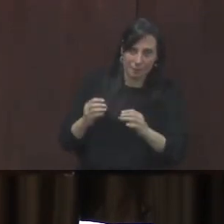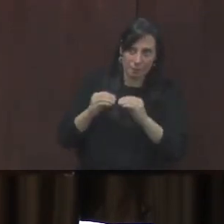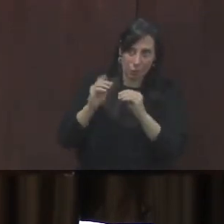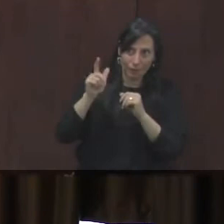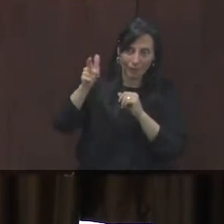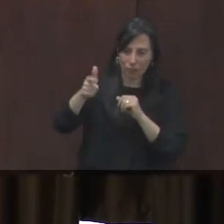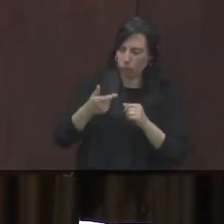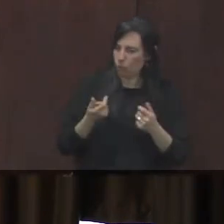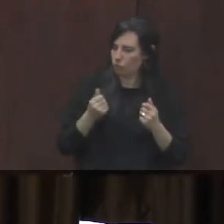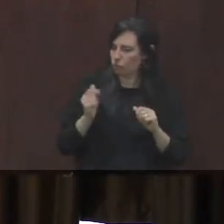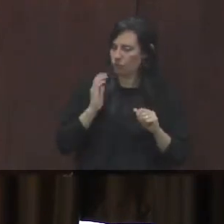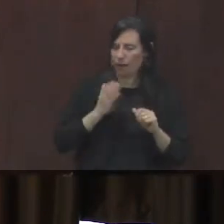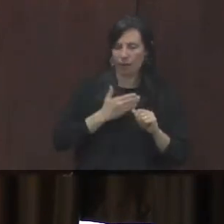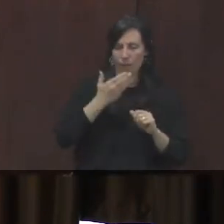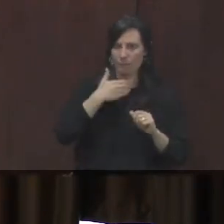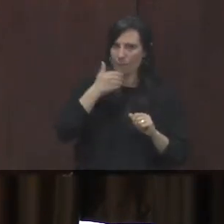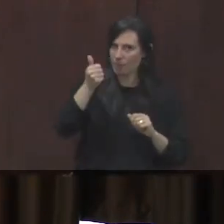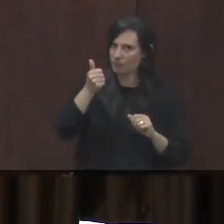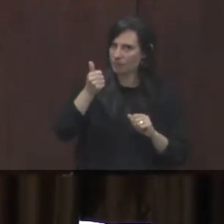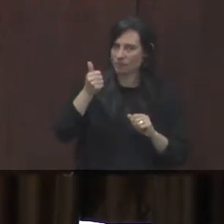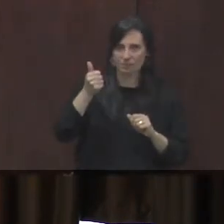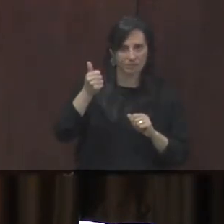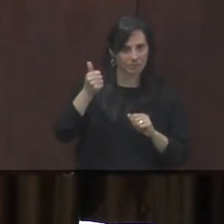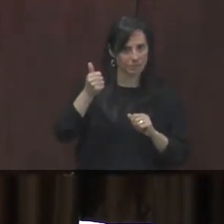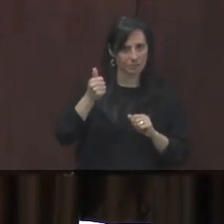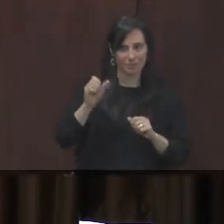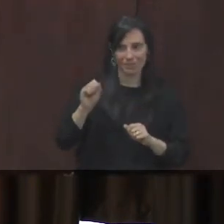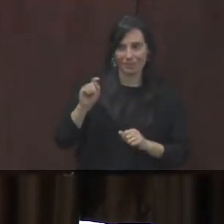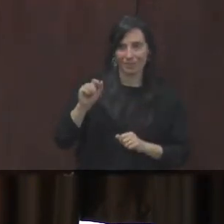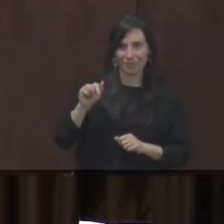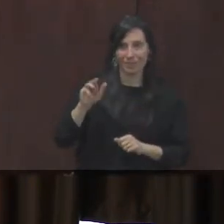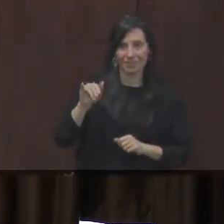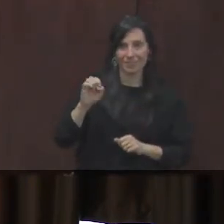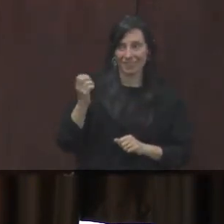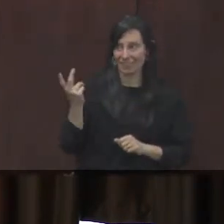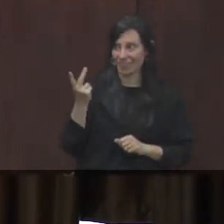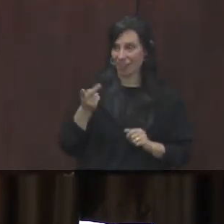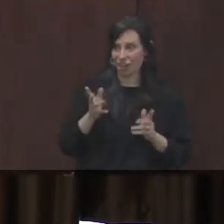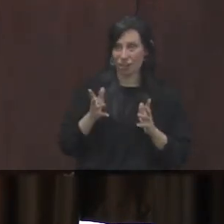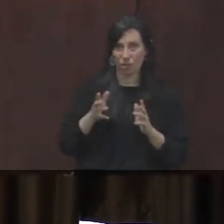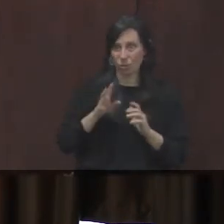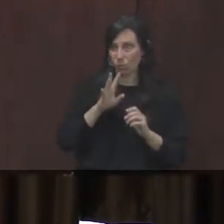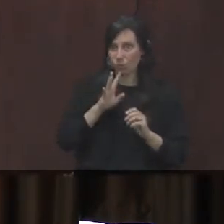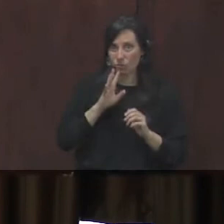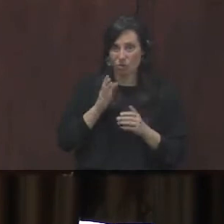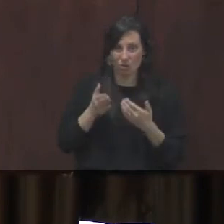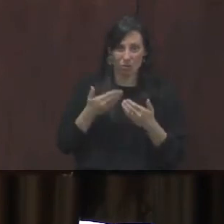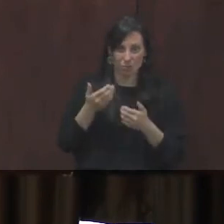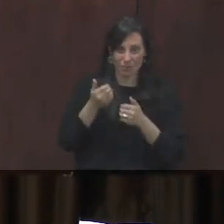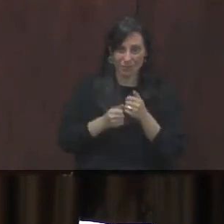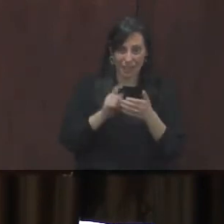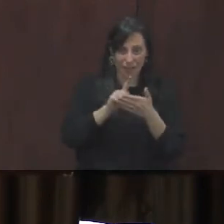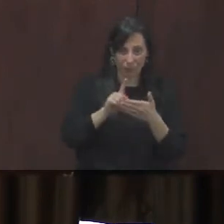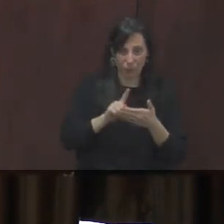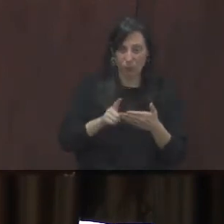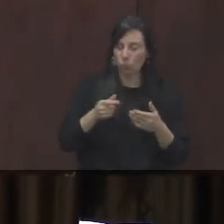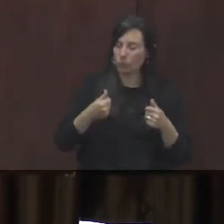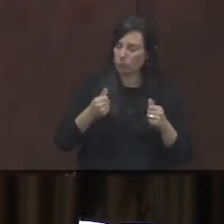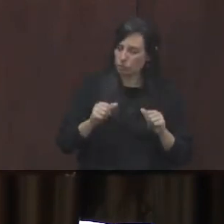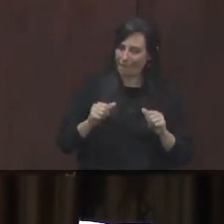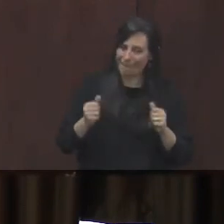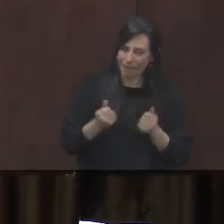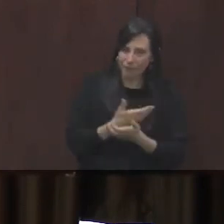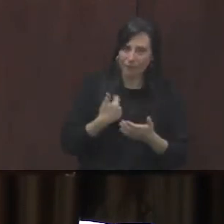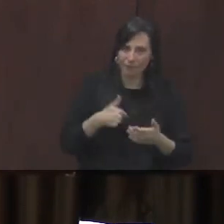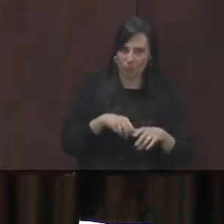We talk, Stacie and I talk every week or more often, and we'll do what we can to get the vaccine where it needs to go to get in people's arms. It's really